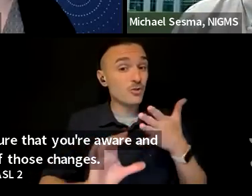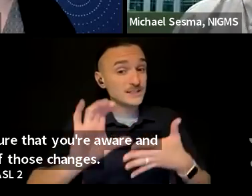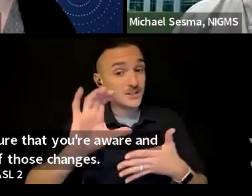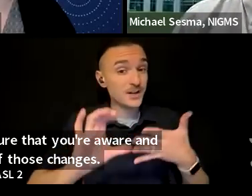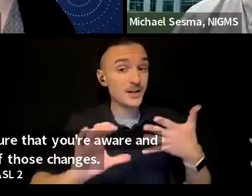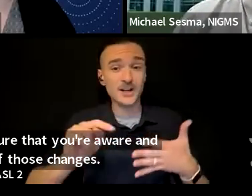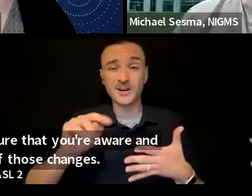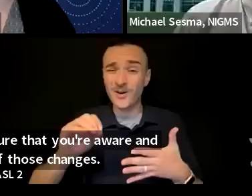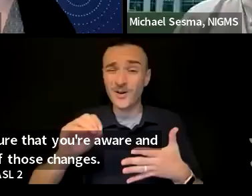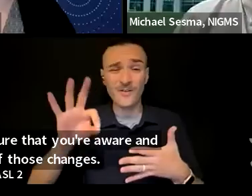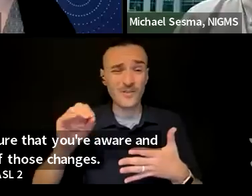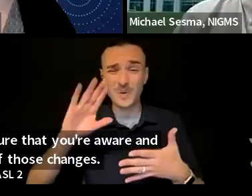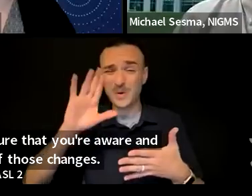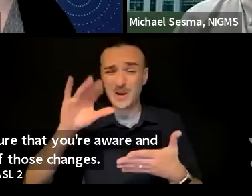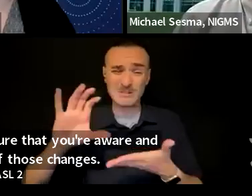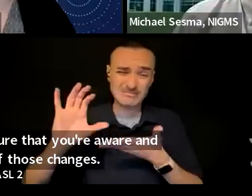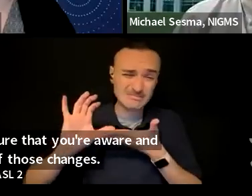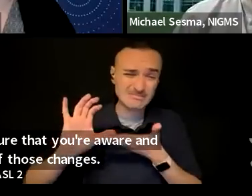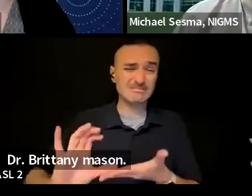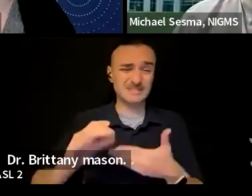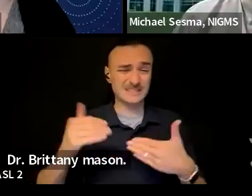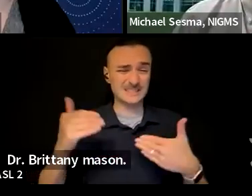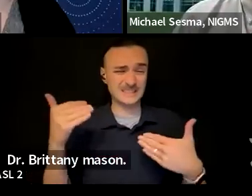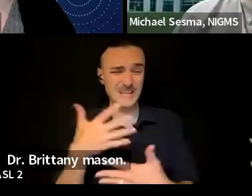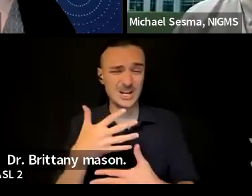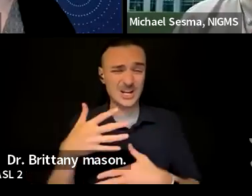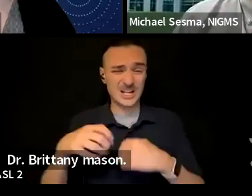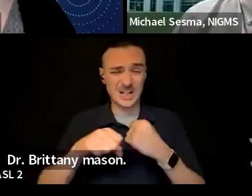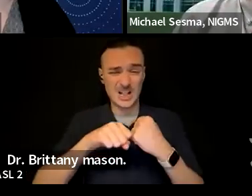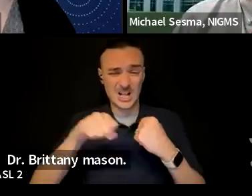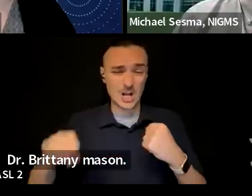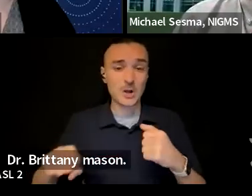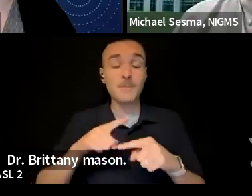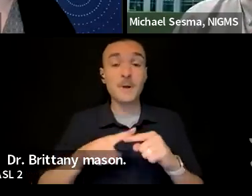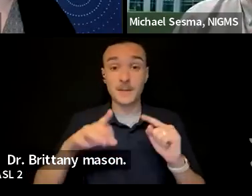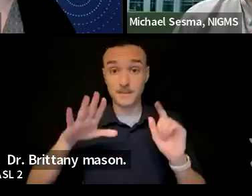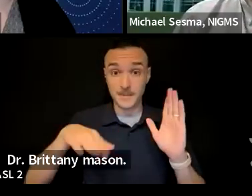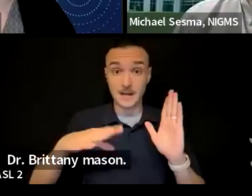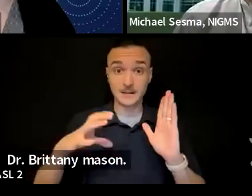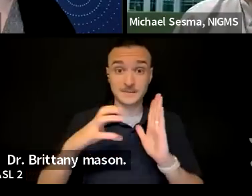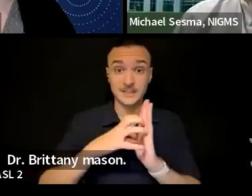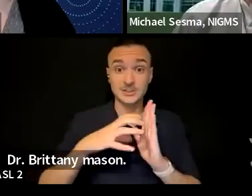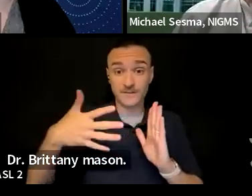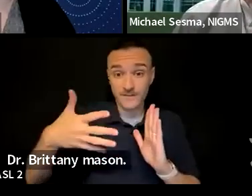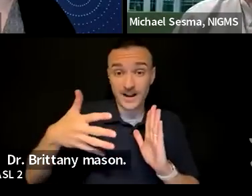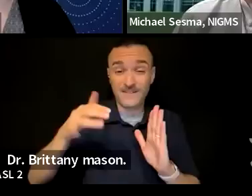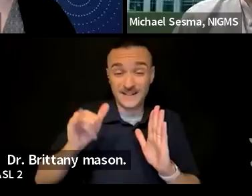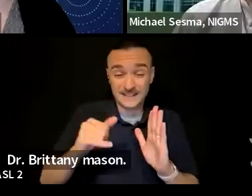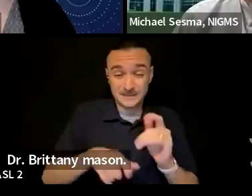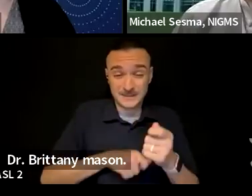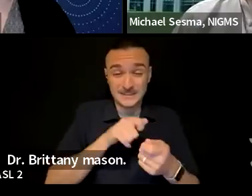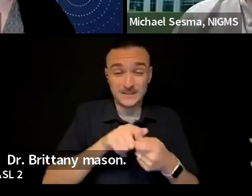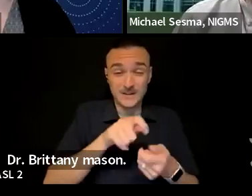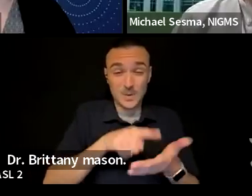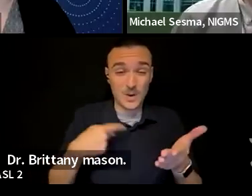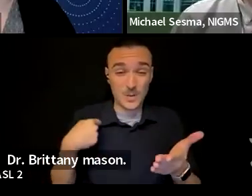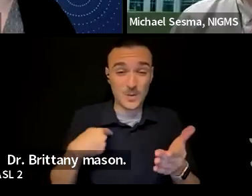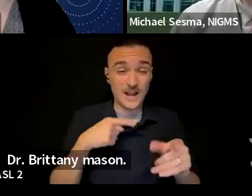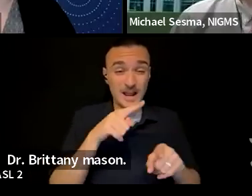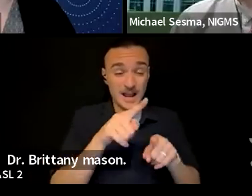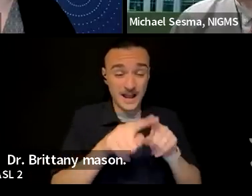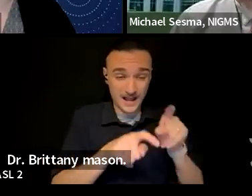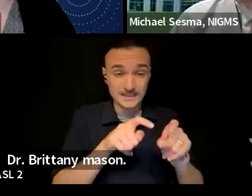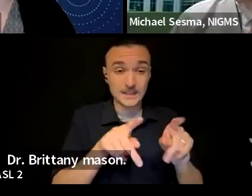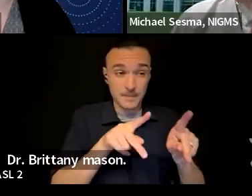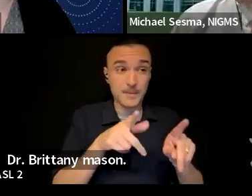scary and long, but at the very bottom in section 5 are the specific questions we tell reviewers to think about and evaluate such